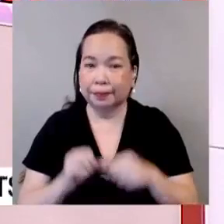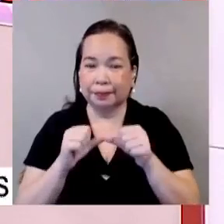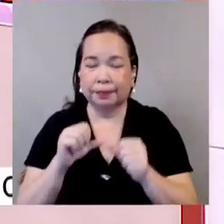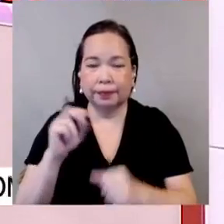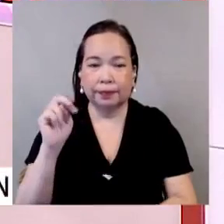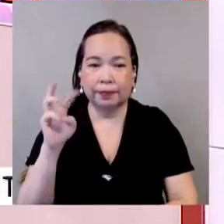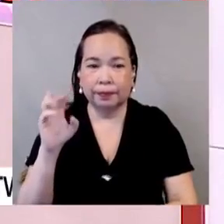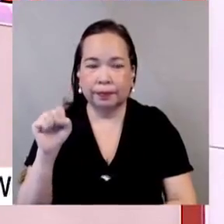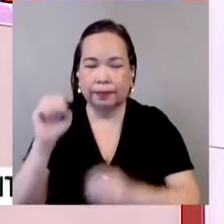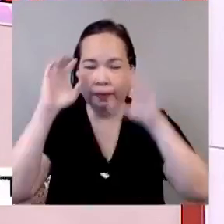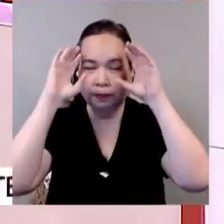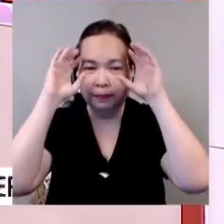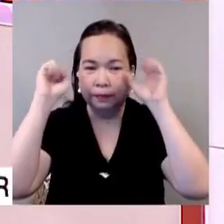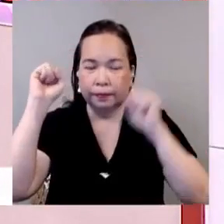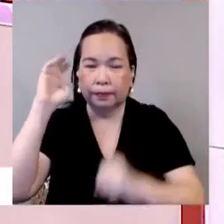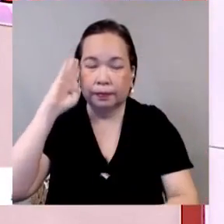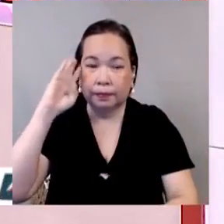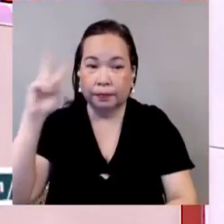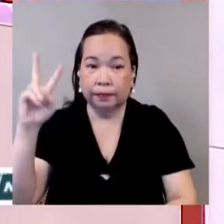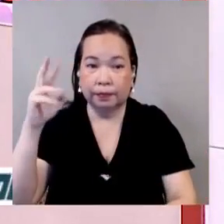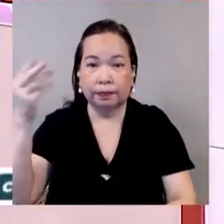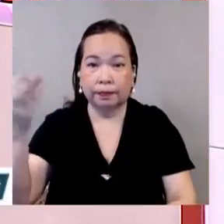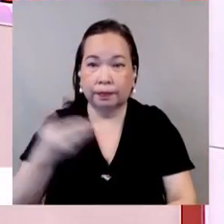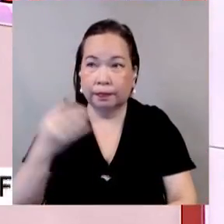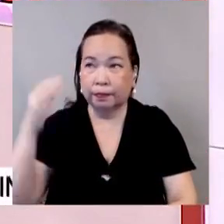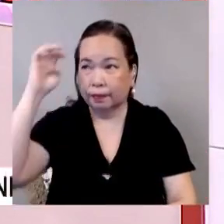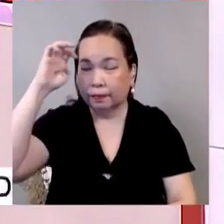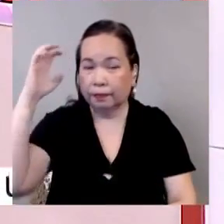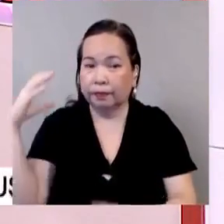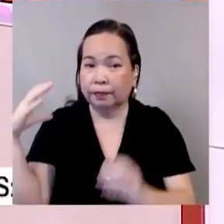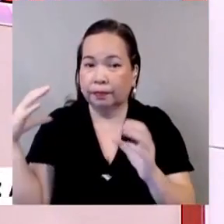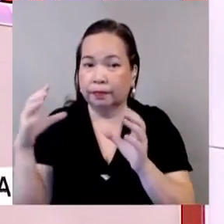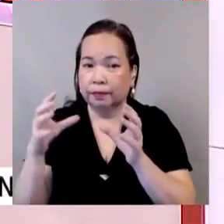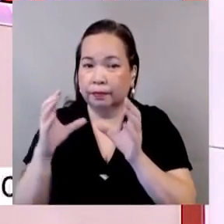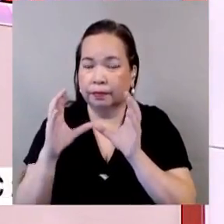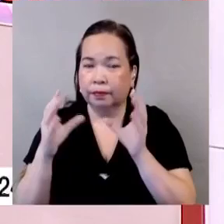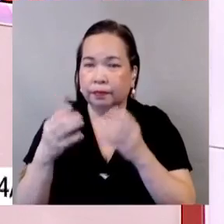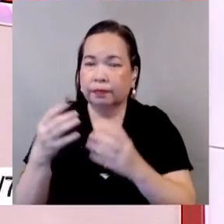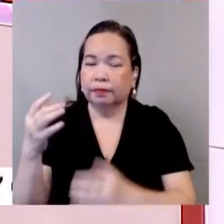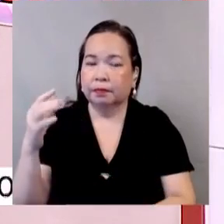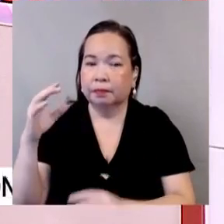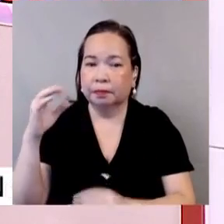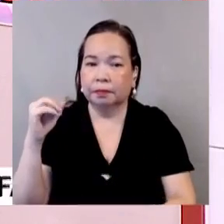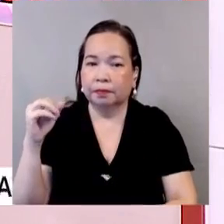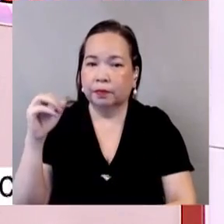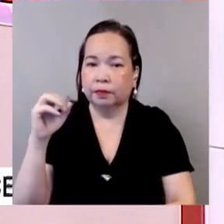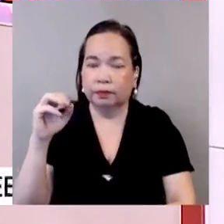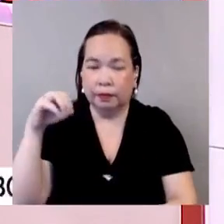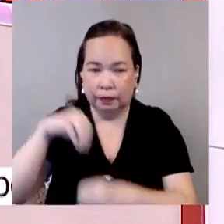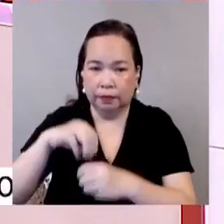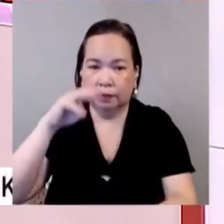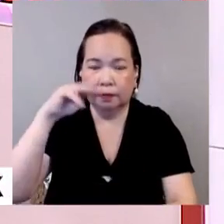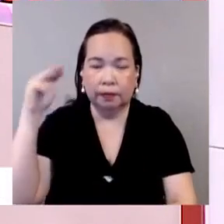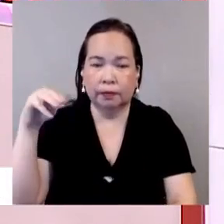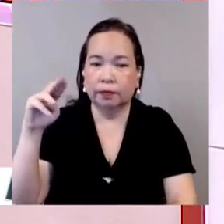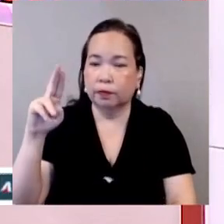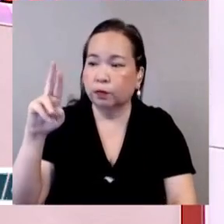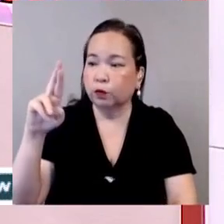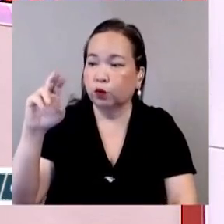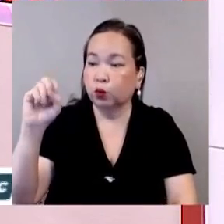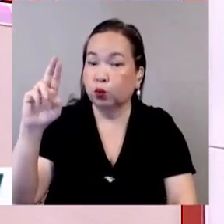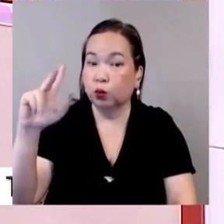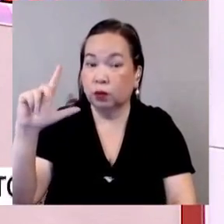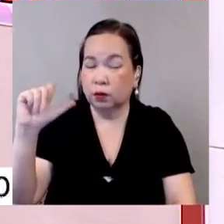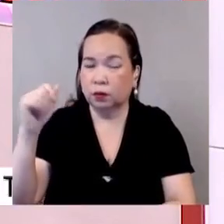President Ferdinand Marcos Jr. welcomes European Commission President Ursula von der Leyen in Malacañang. Our very own Katrina Domingo now joins us